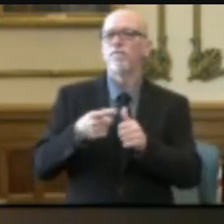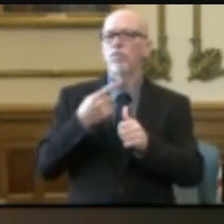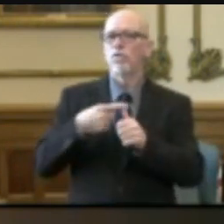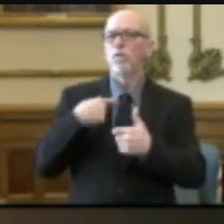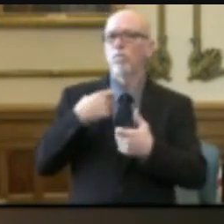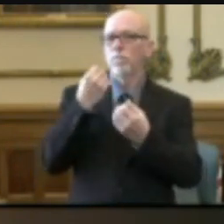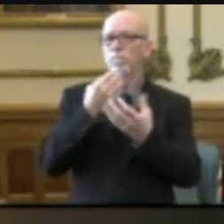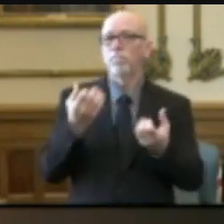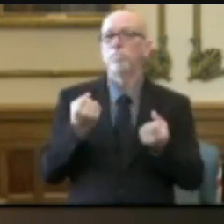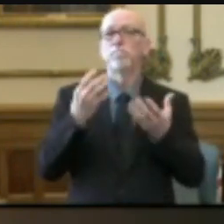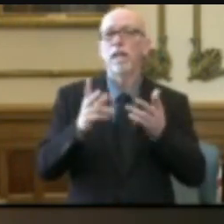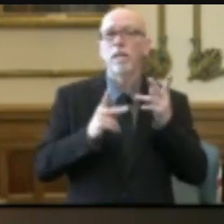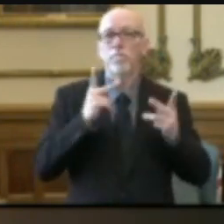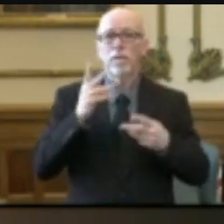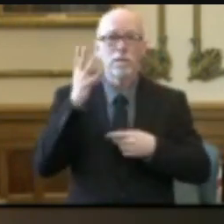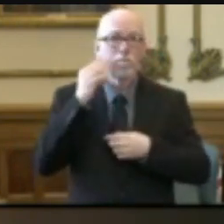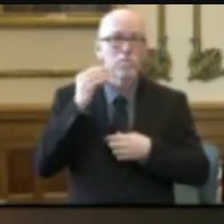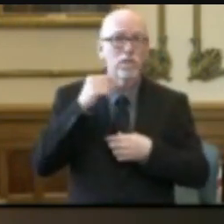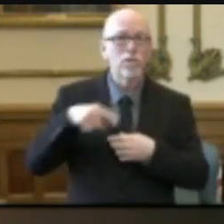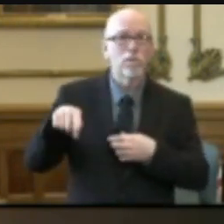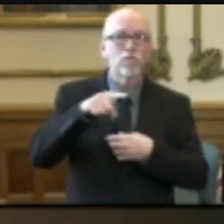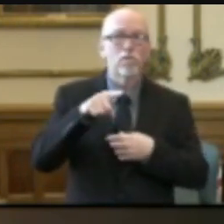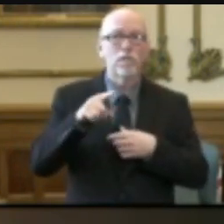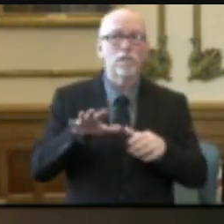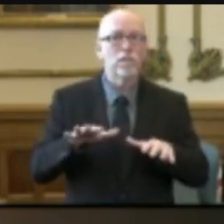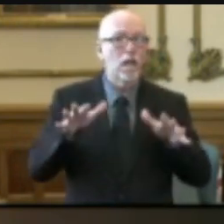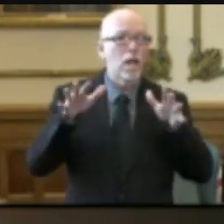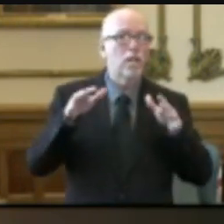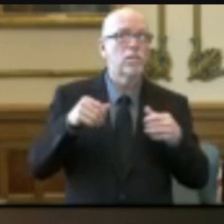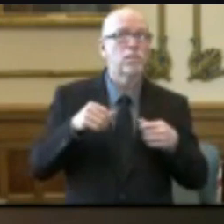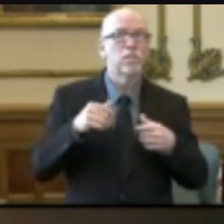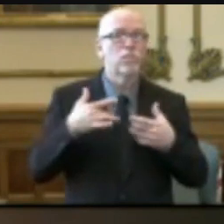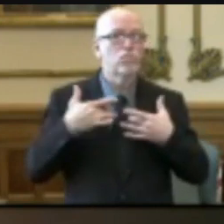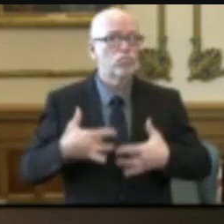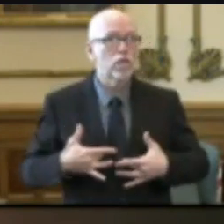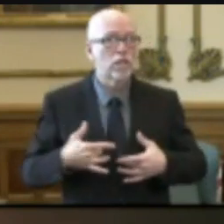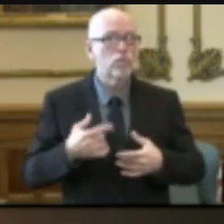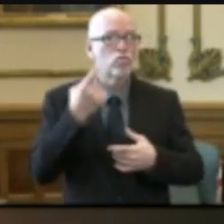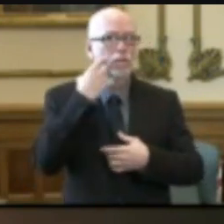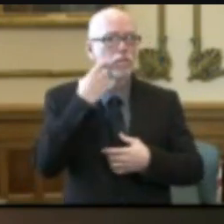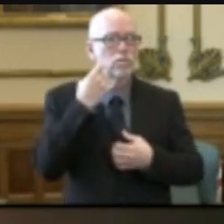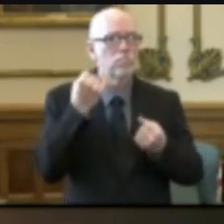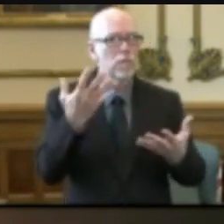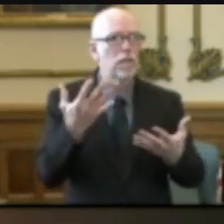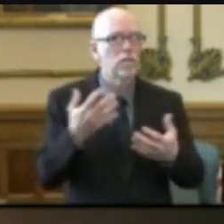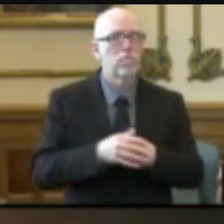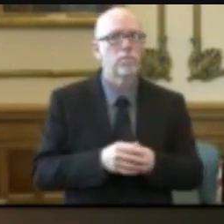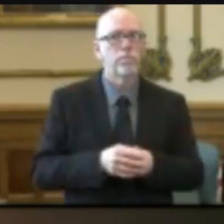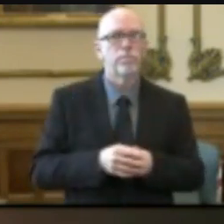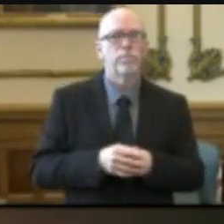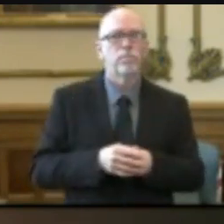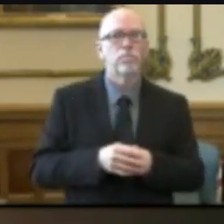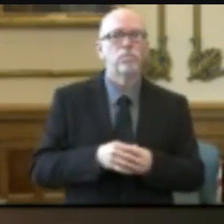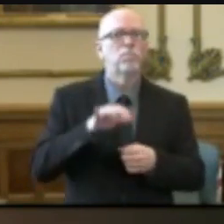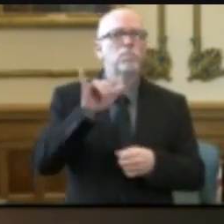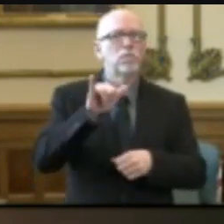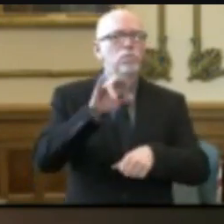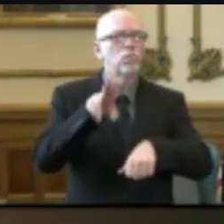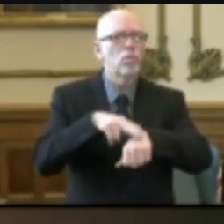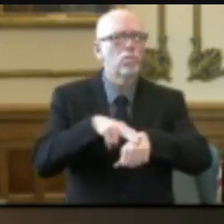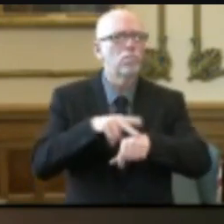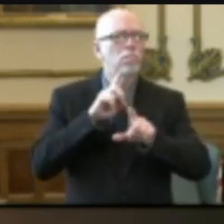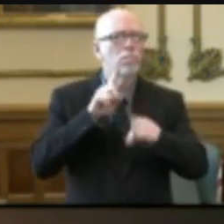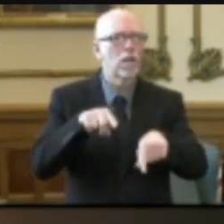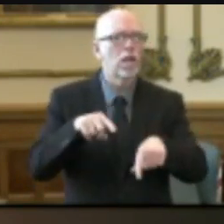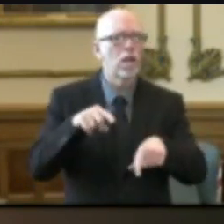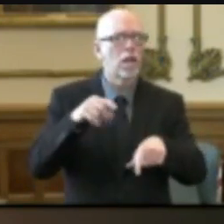many people are experiencing significant increased anxiety and depression recently. This is a very normal response to